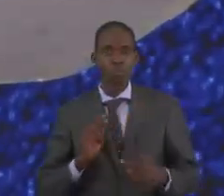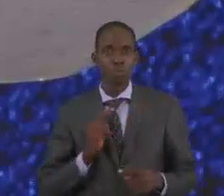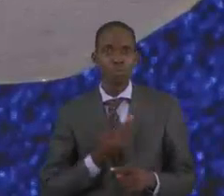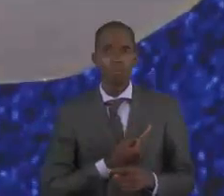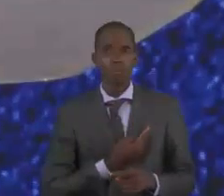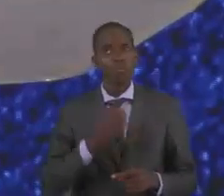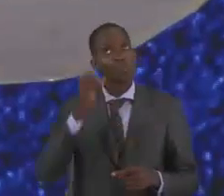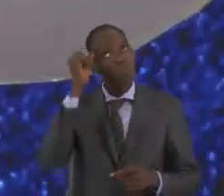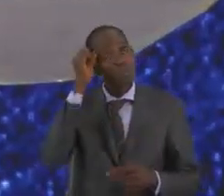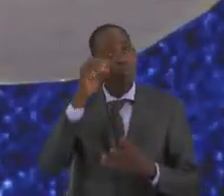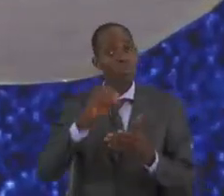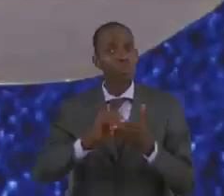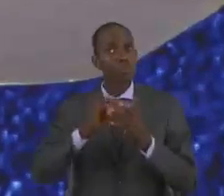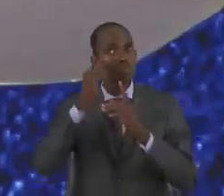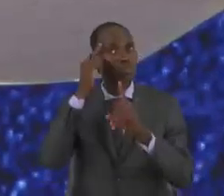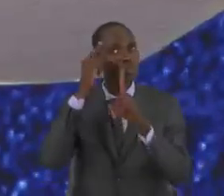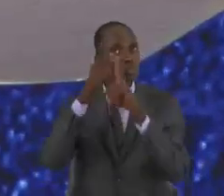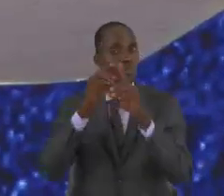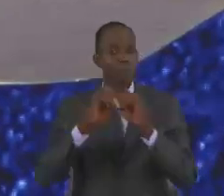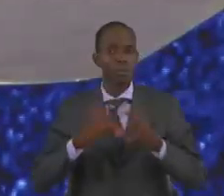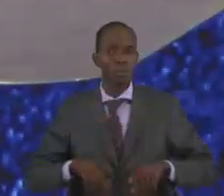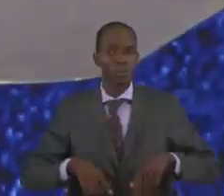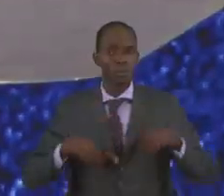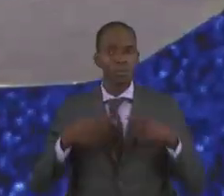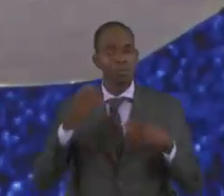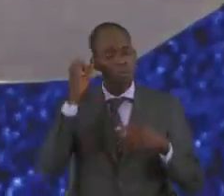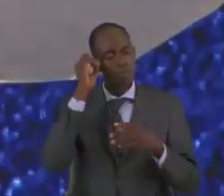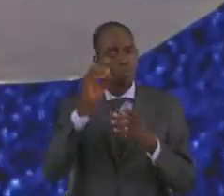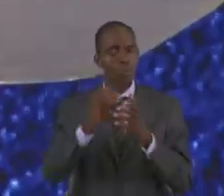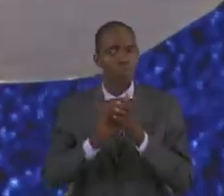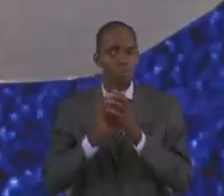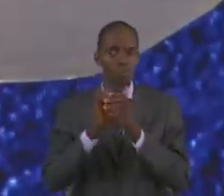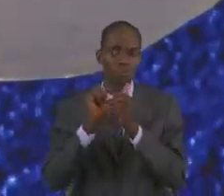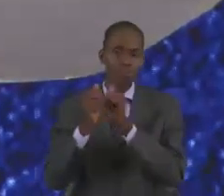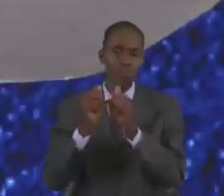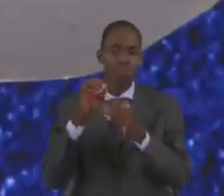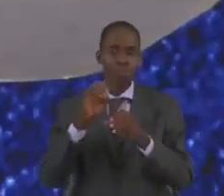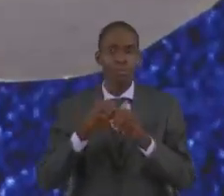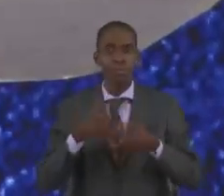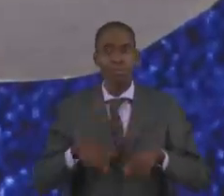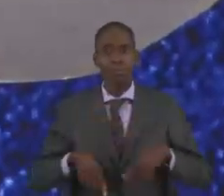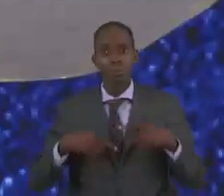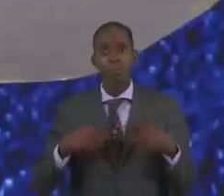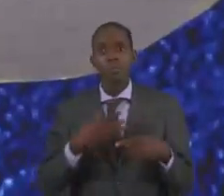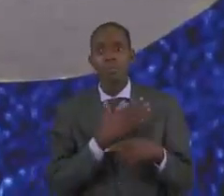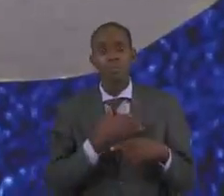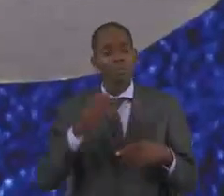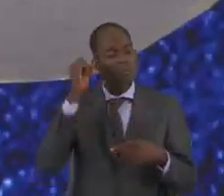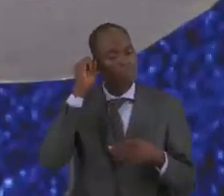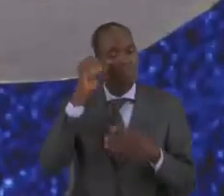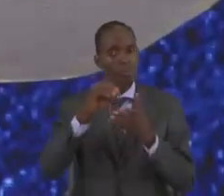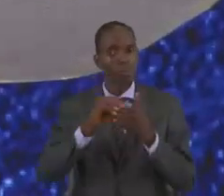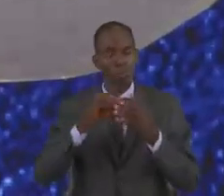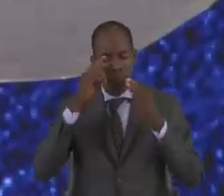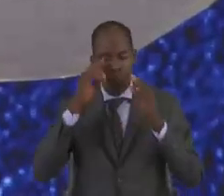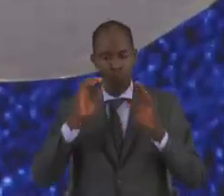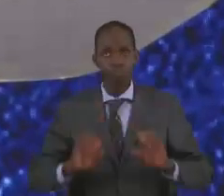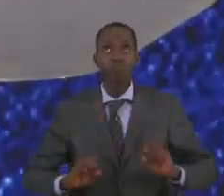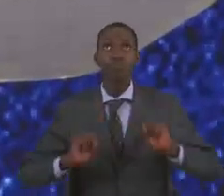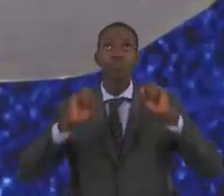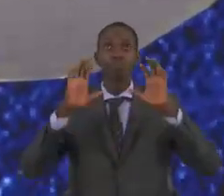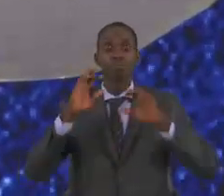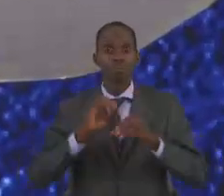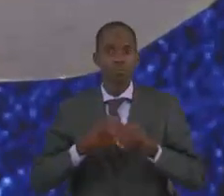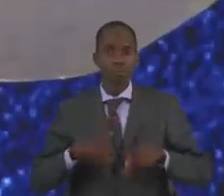own goal in life, his own pursuit in life, and his own dedication in life